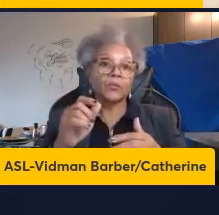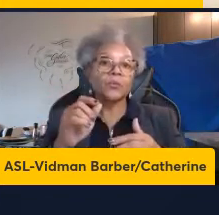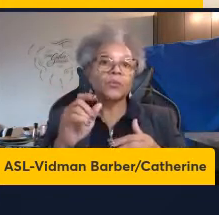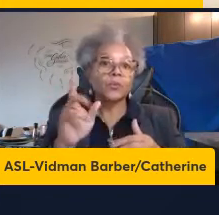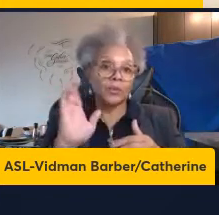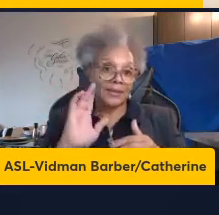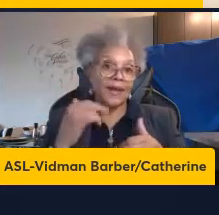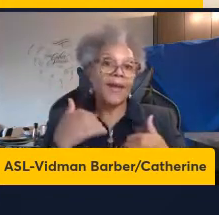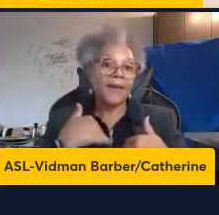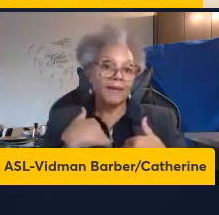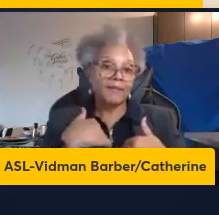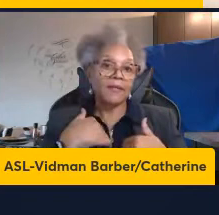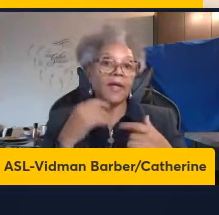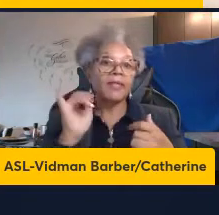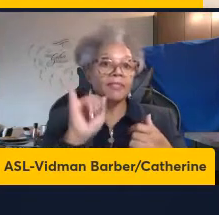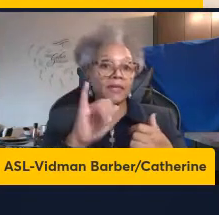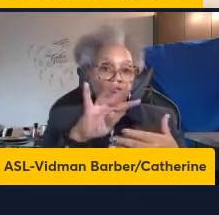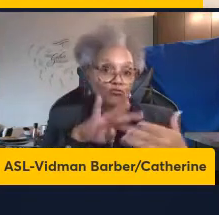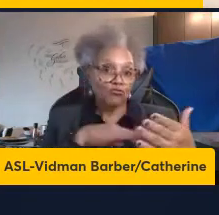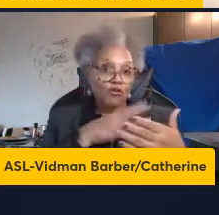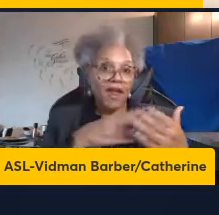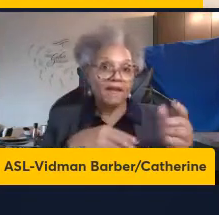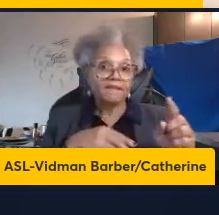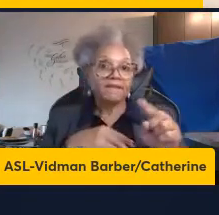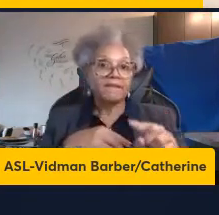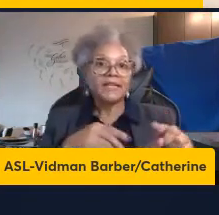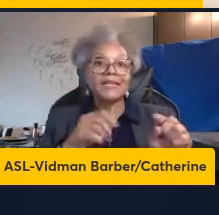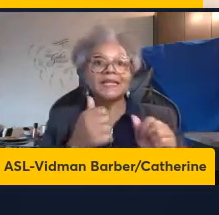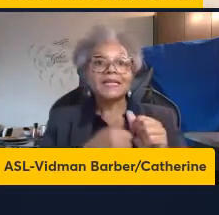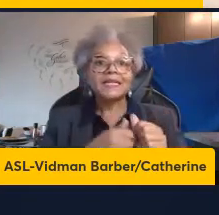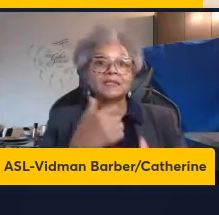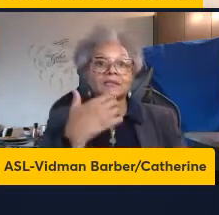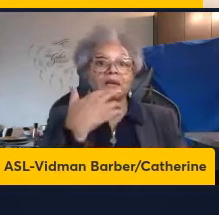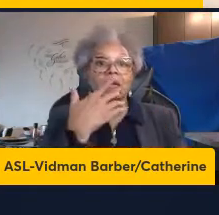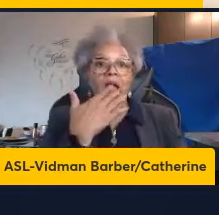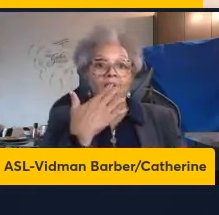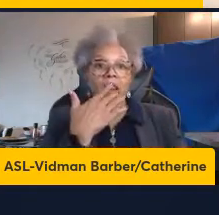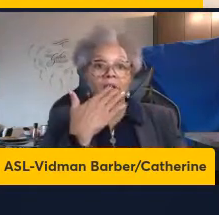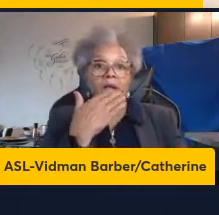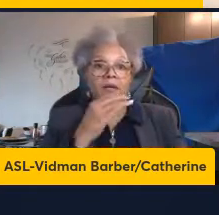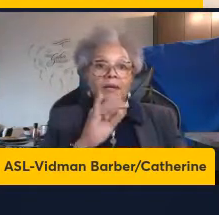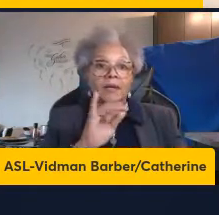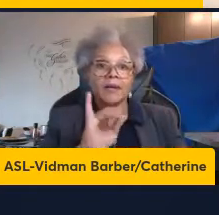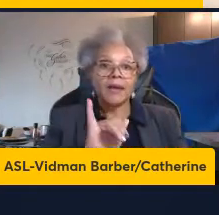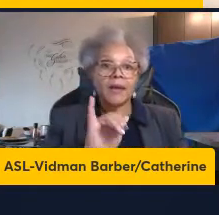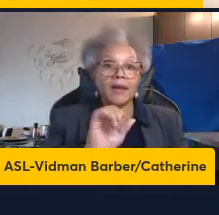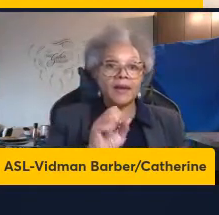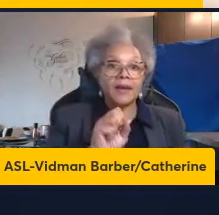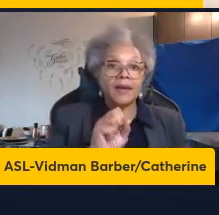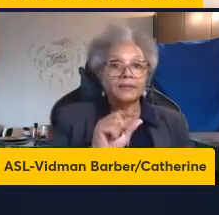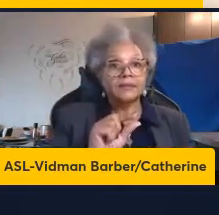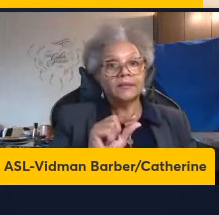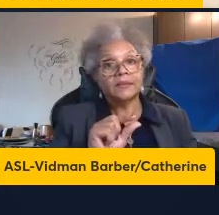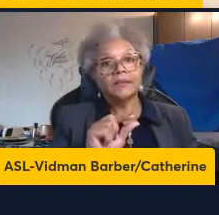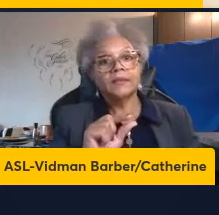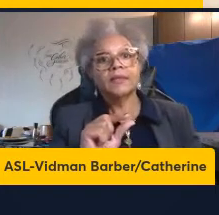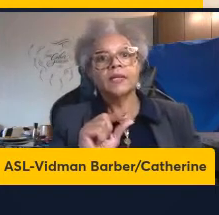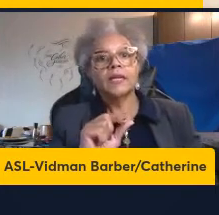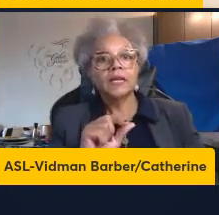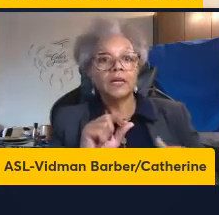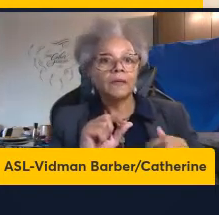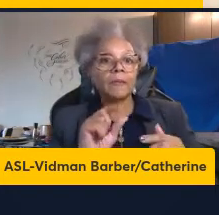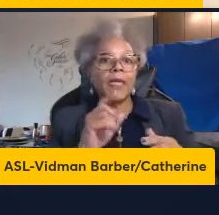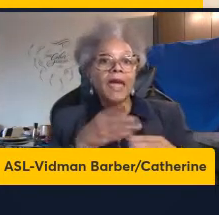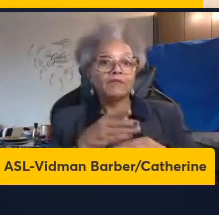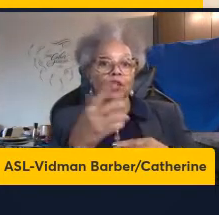this particular graph, each color is just the ISGF3 transcriptional response, but at different doses